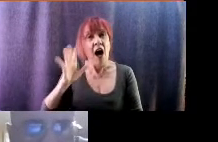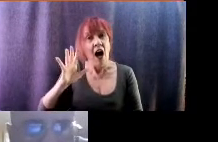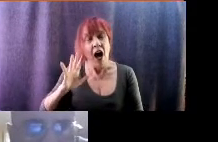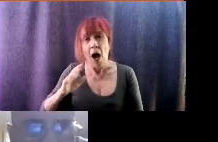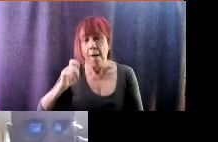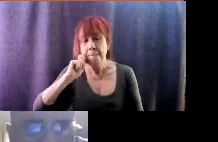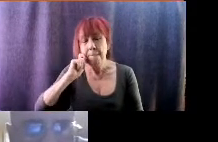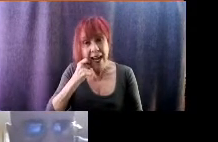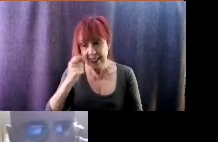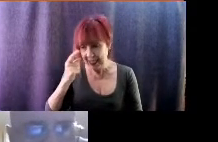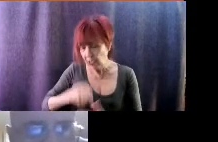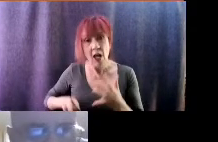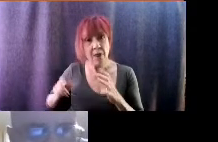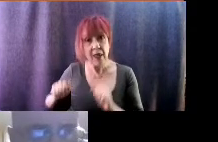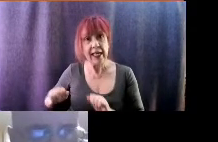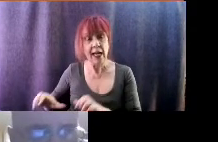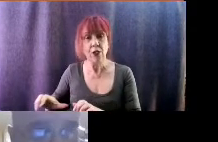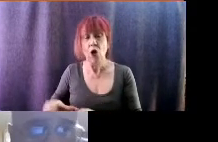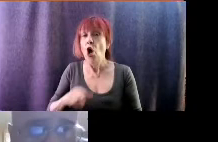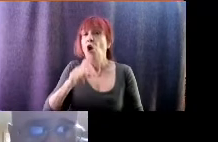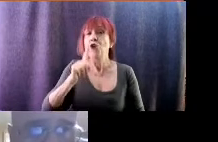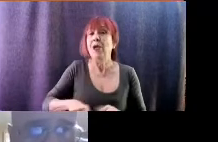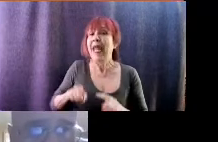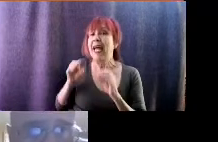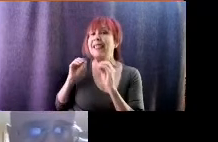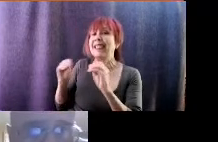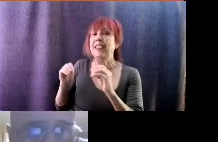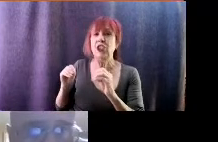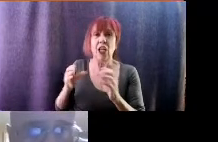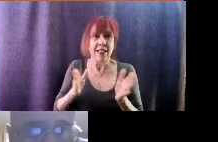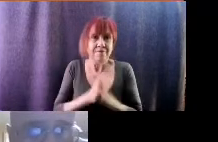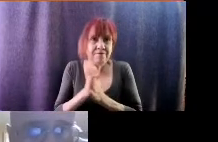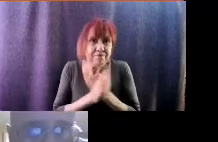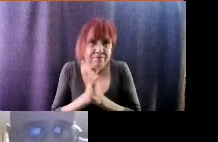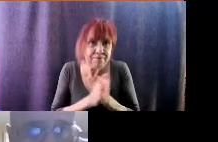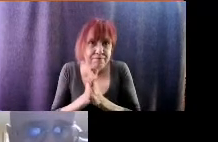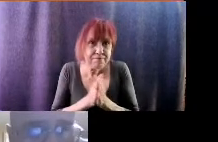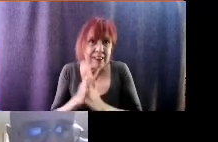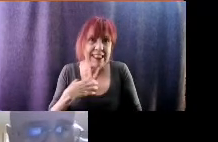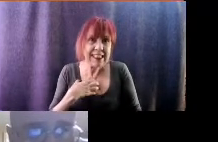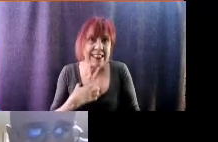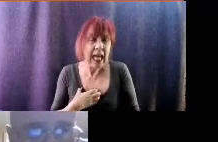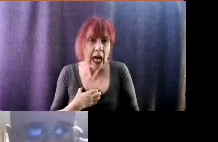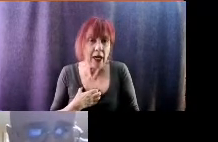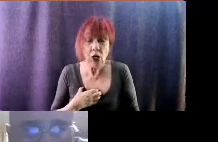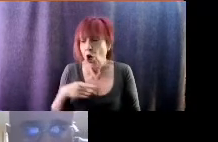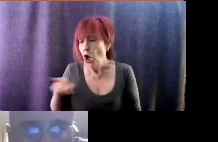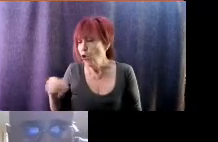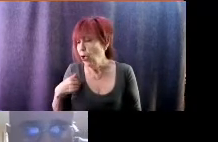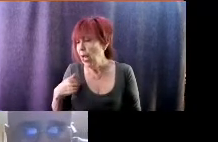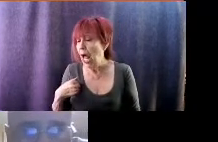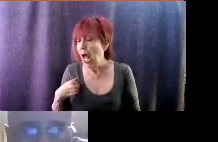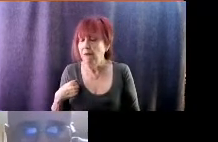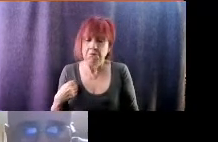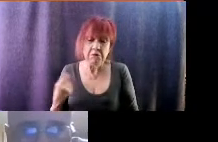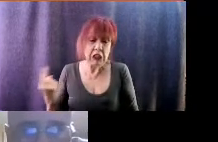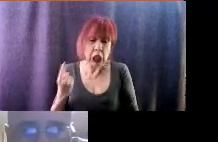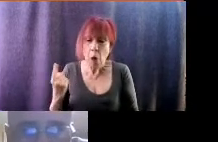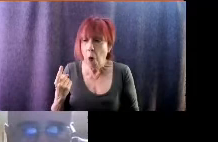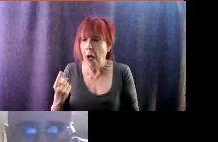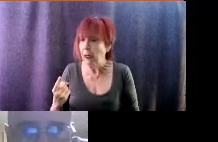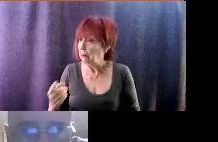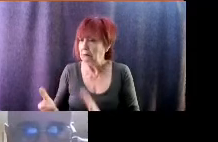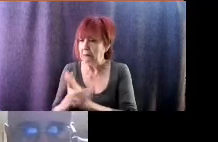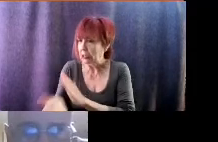some could do. You can't teach desire. You can have someone that has all the potential in the world, and if they